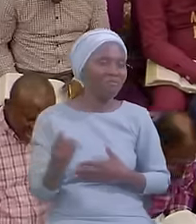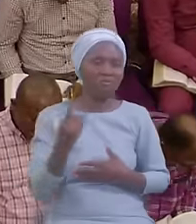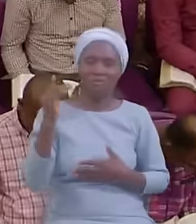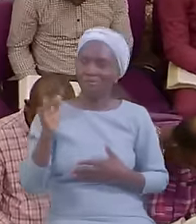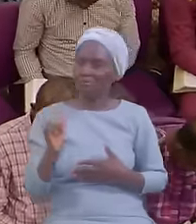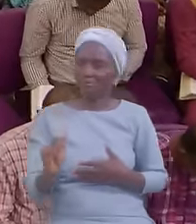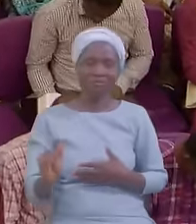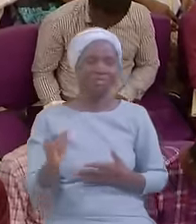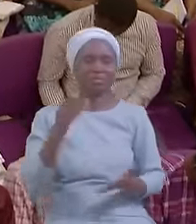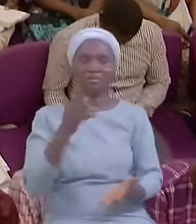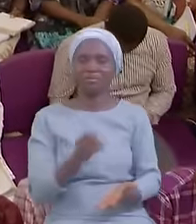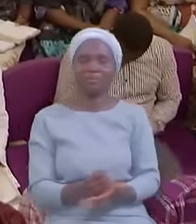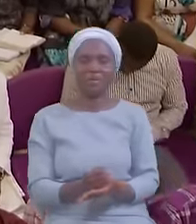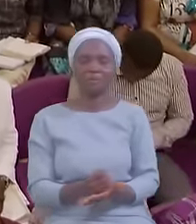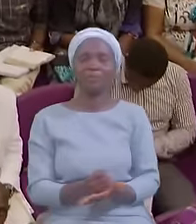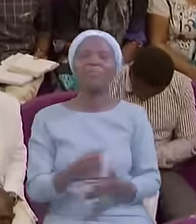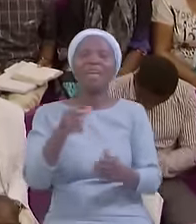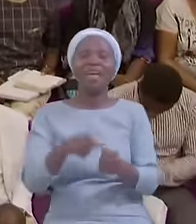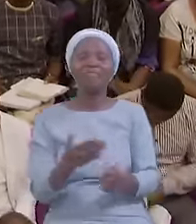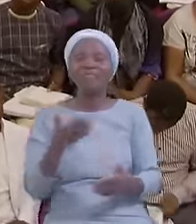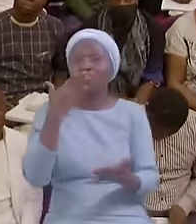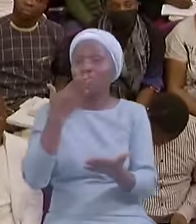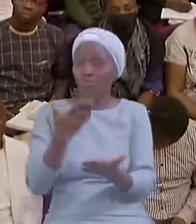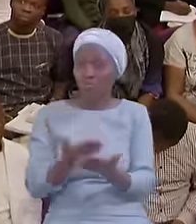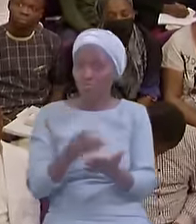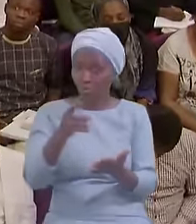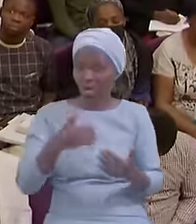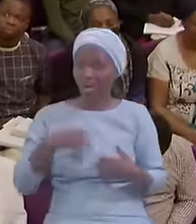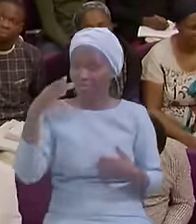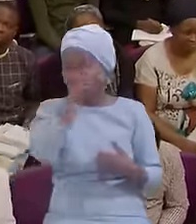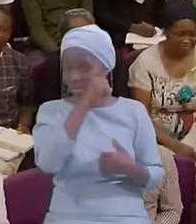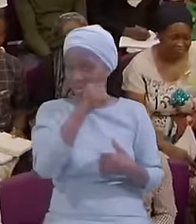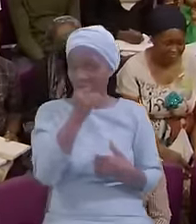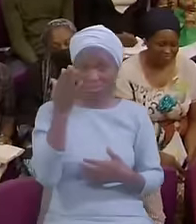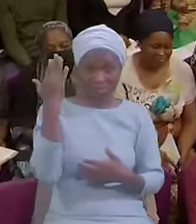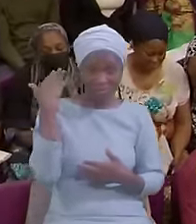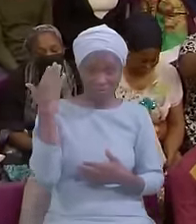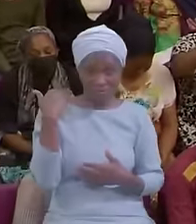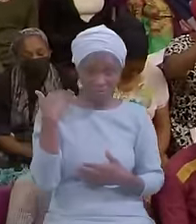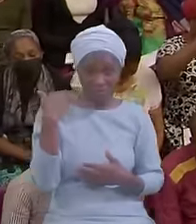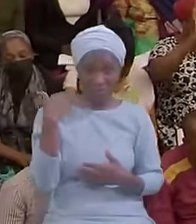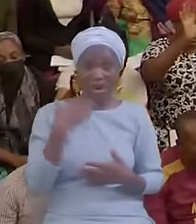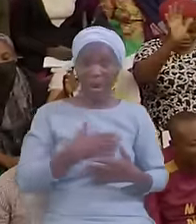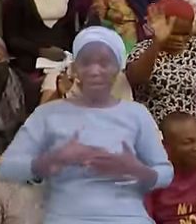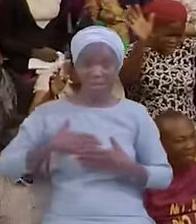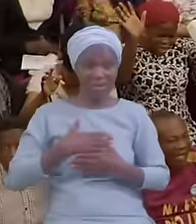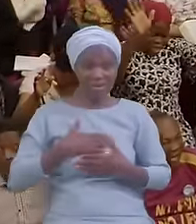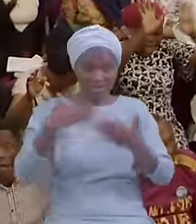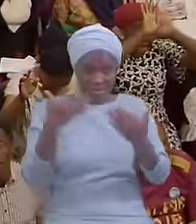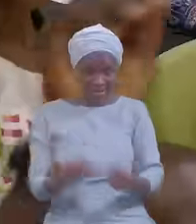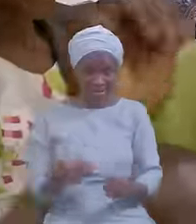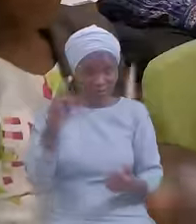forevermore. Everything good you have missed in the past, pleasures